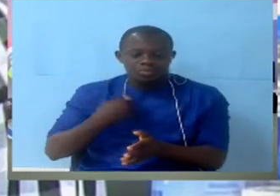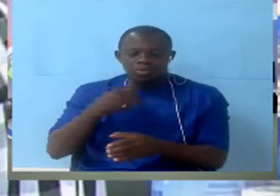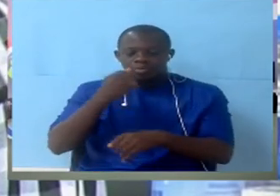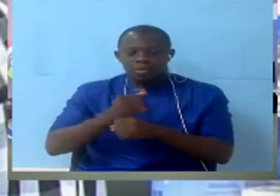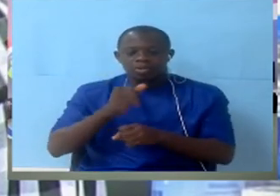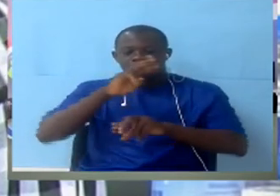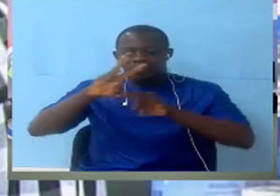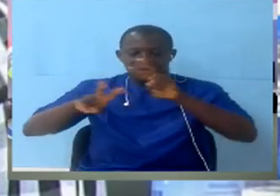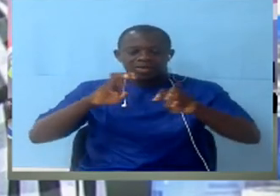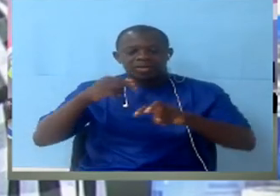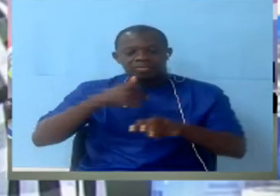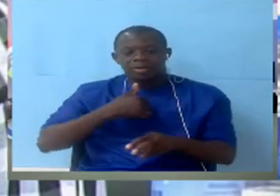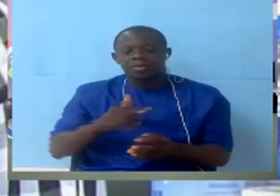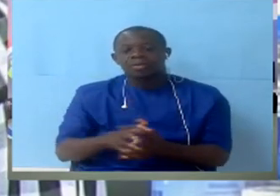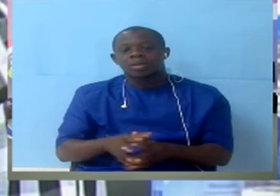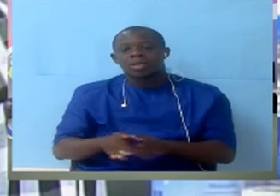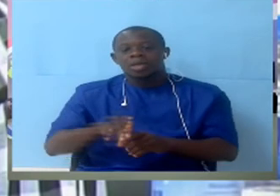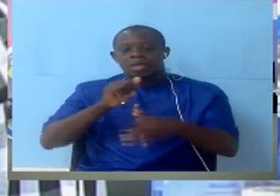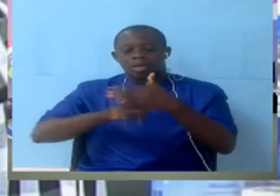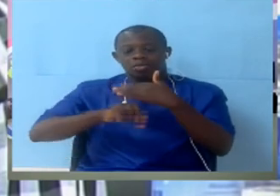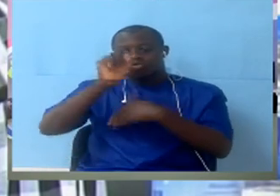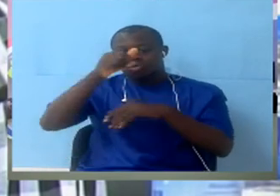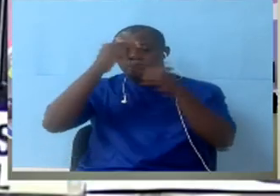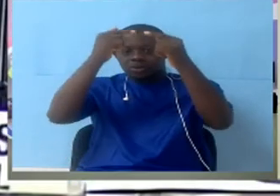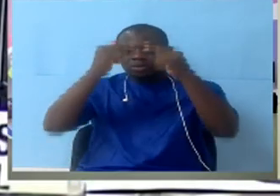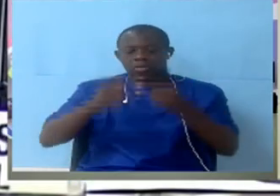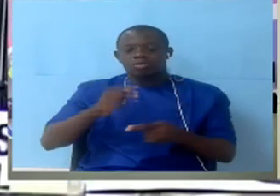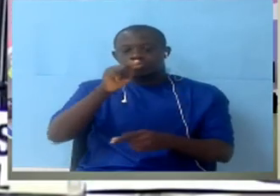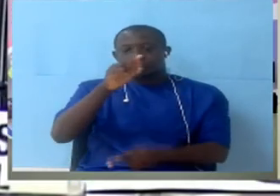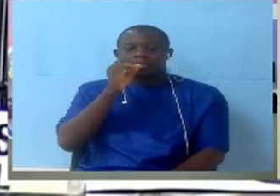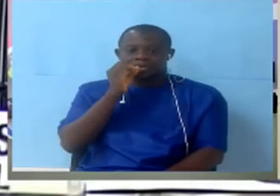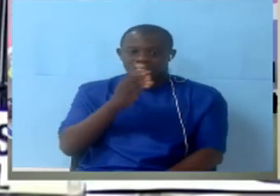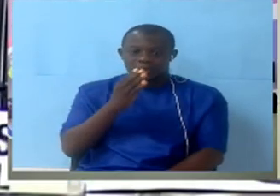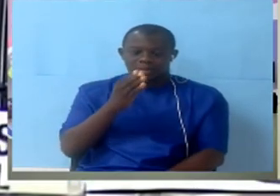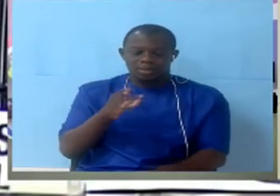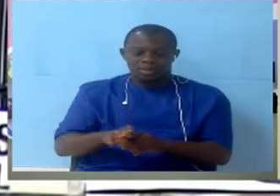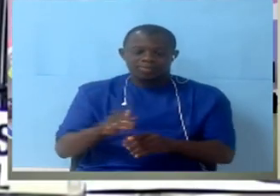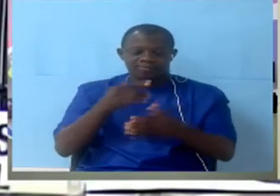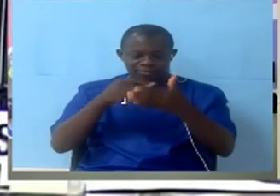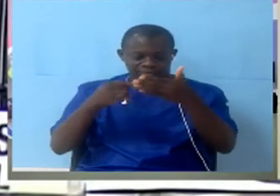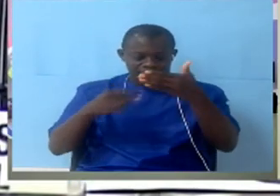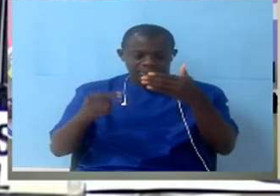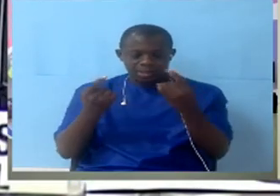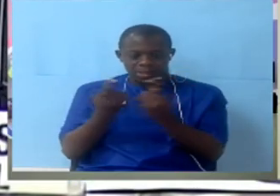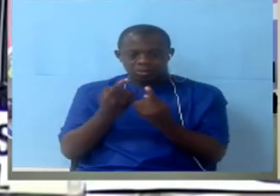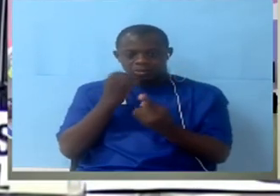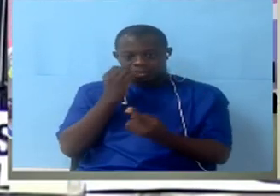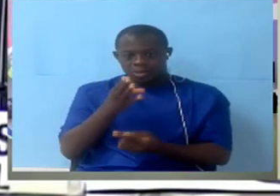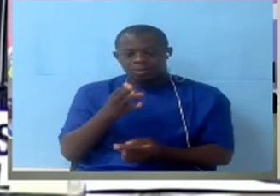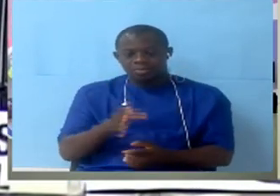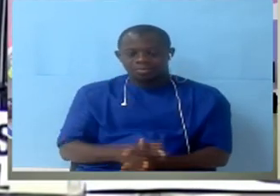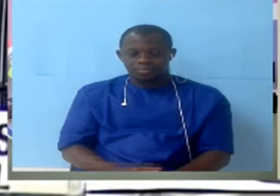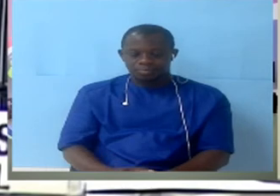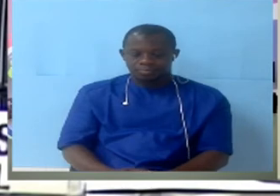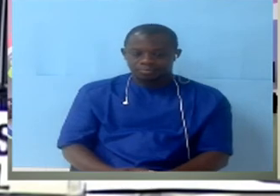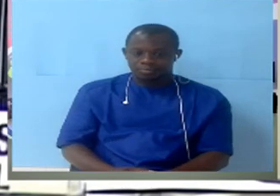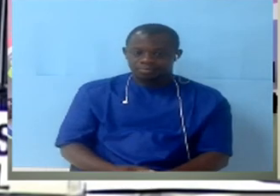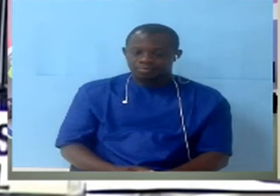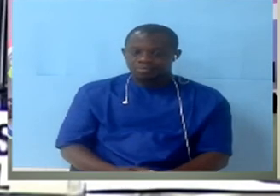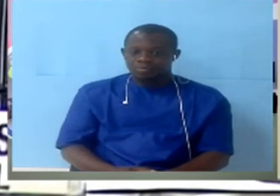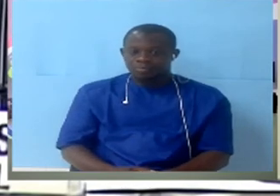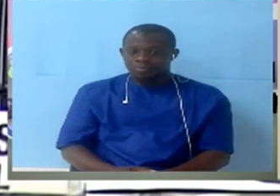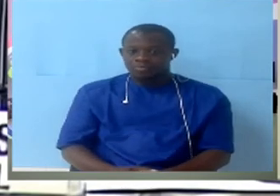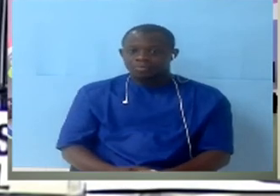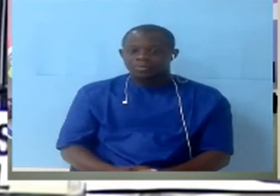to search for me. In your statement, you said as follows. Yakumakang saferengoro yo yemfoje wolem nindi ko.